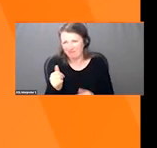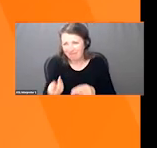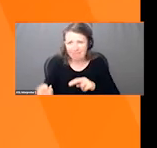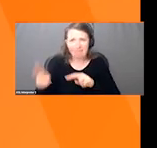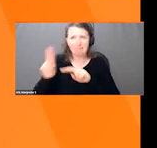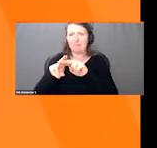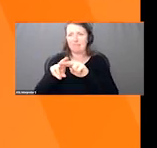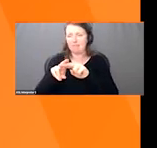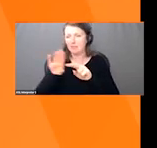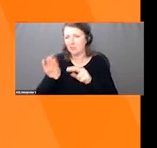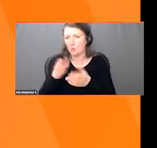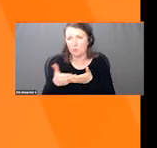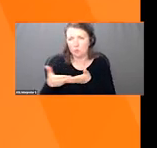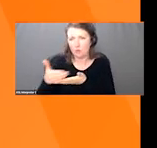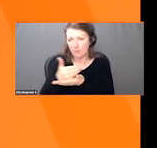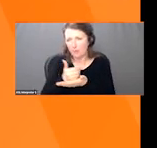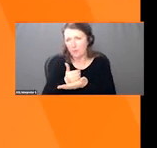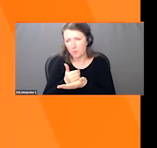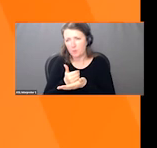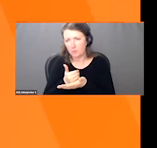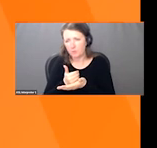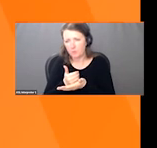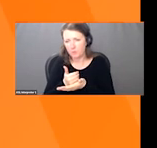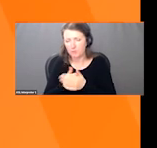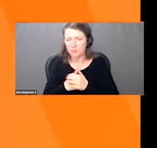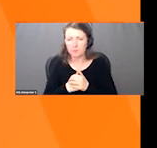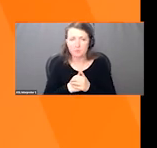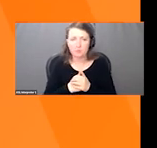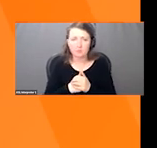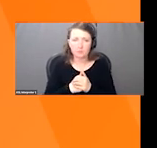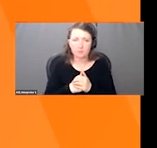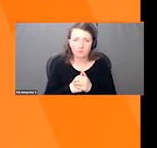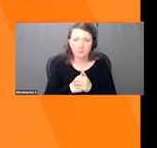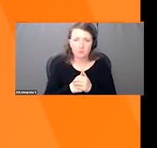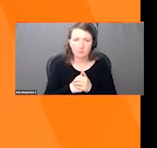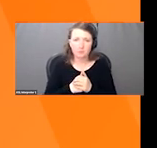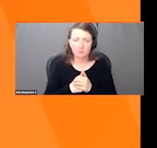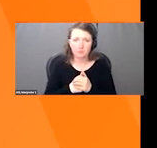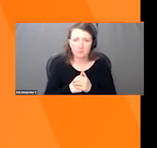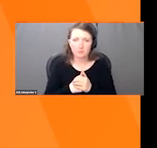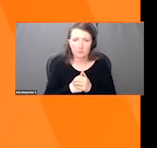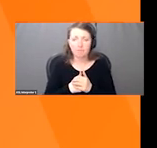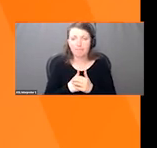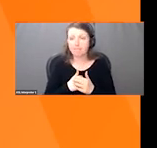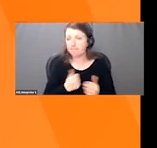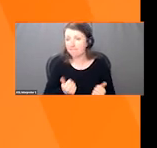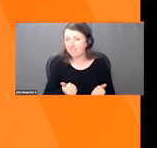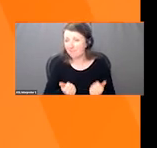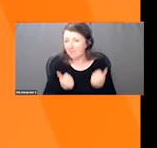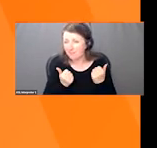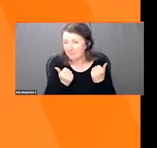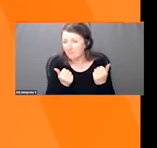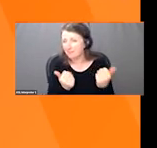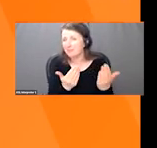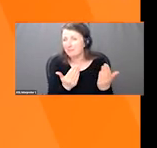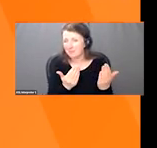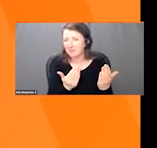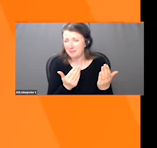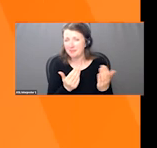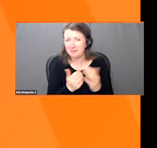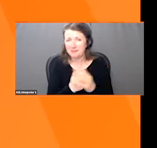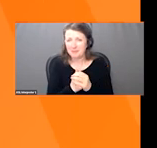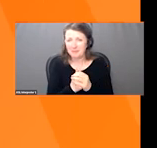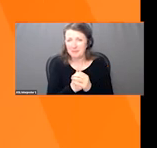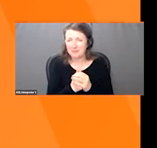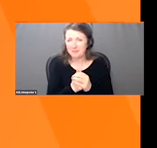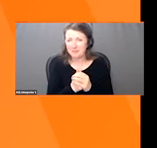What I would recommend is, typically from a social posting perspective, you're probably already doing things within the